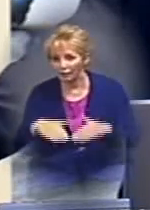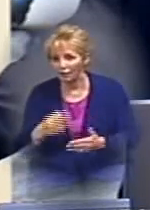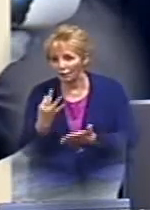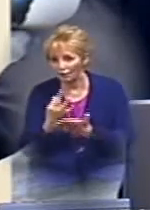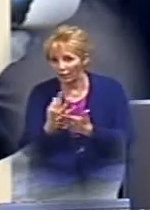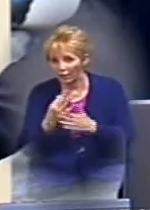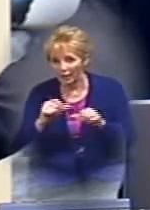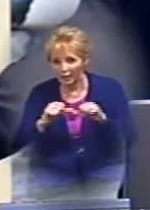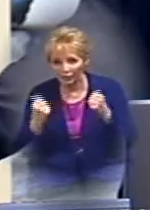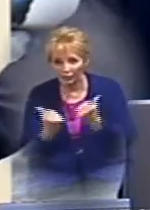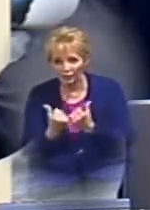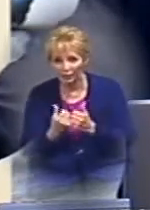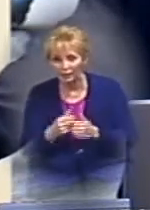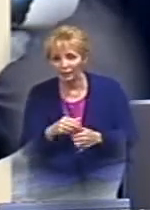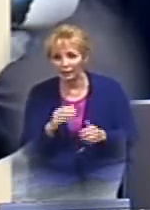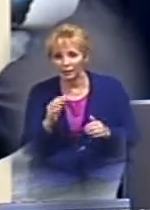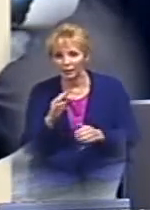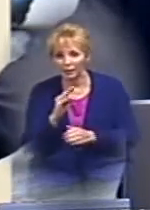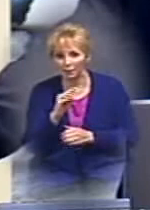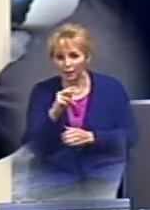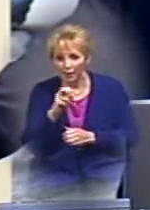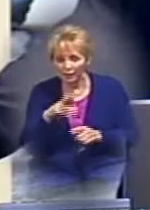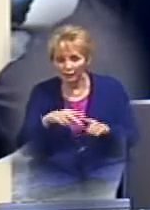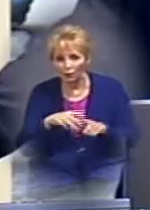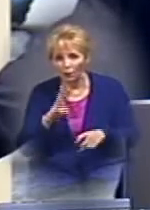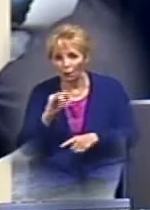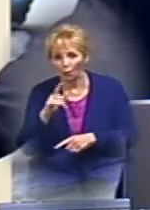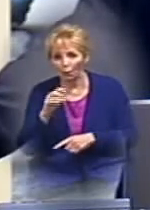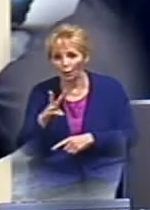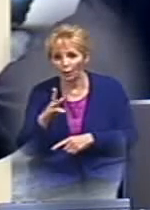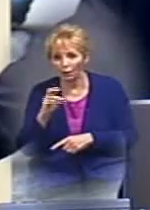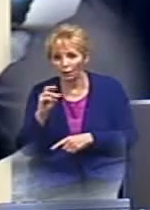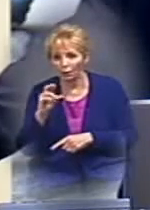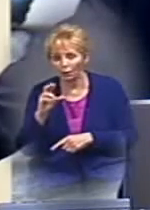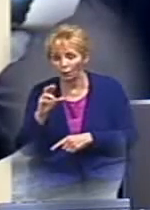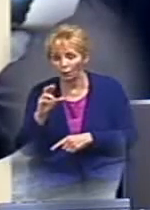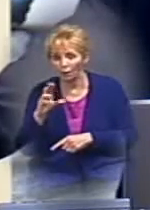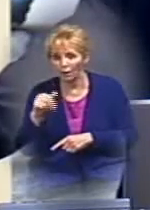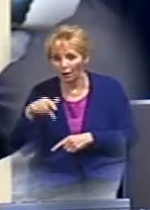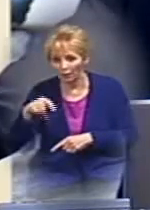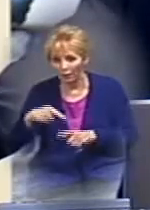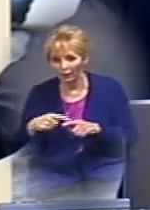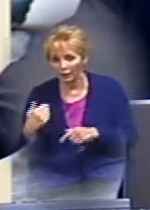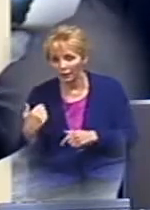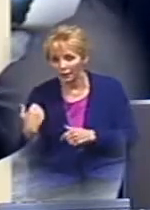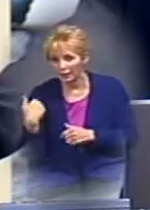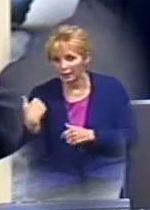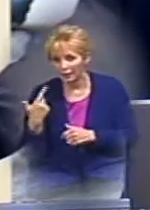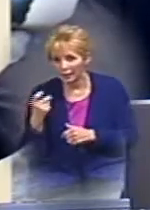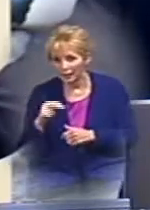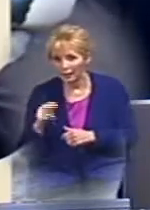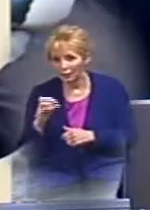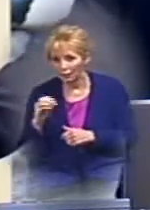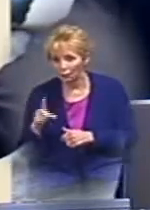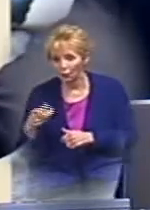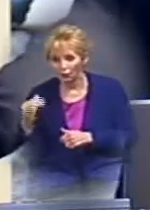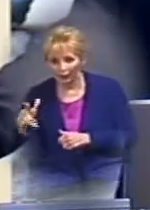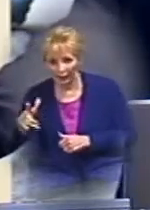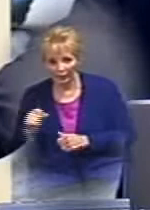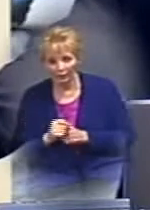are just Millside Manor, the Willows Apartments, Willow Run Apartments, and most recently Glenwood Hills.